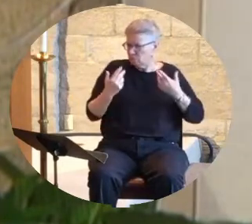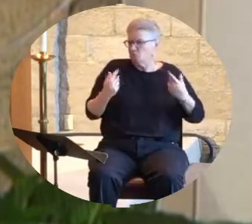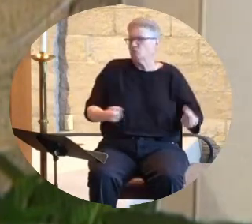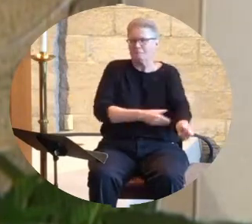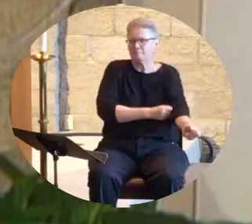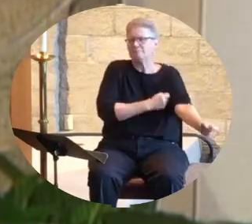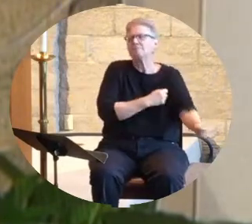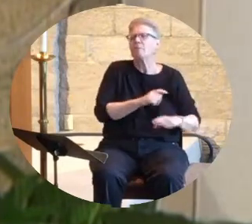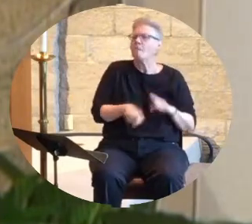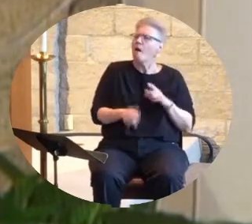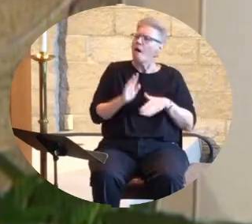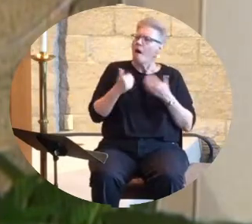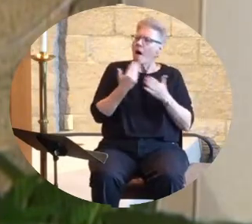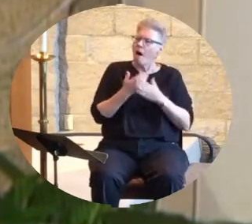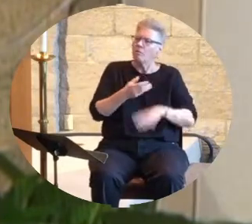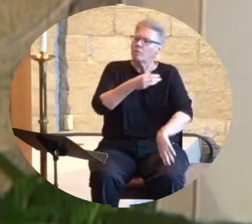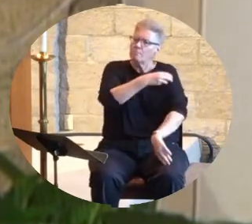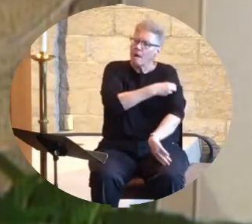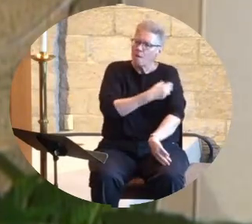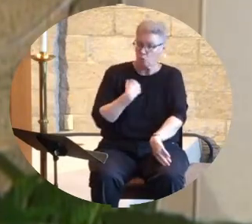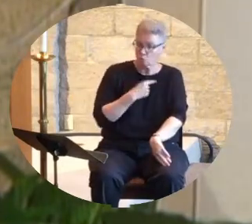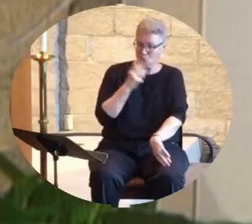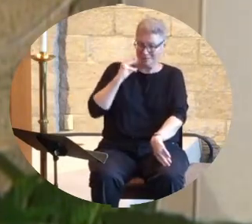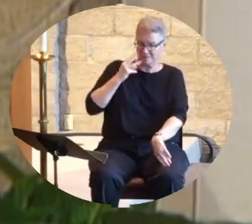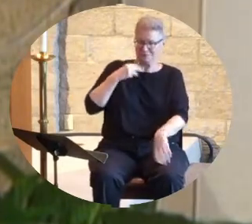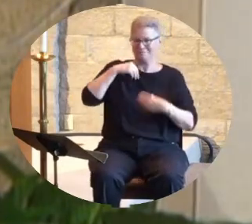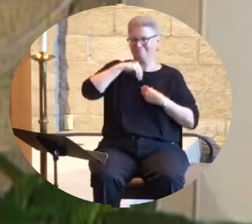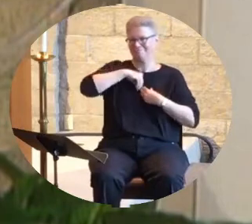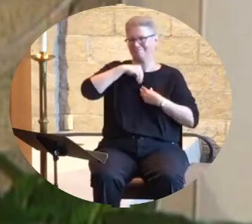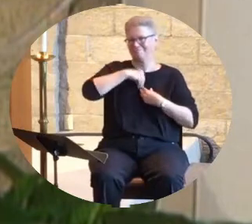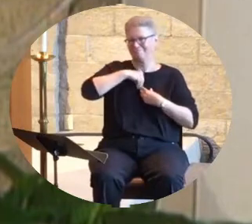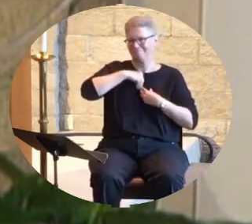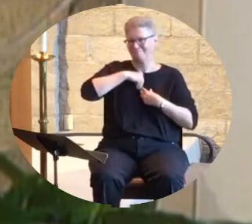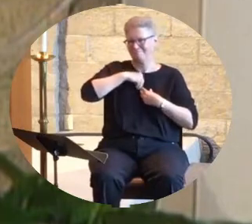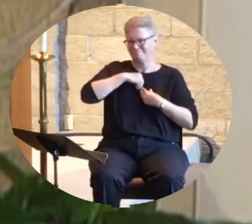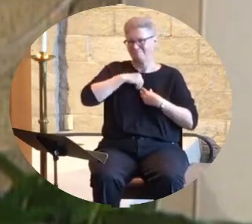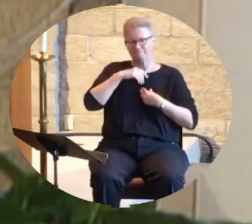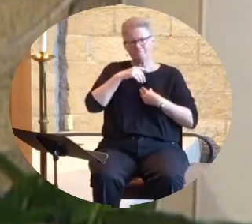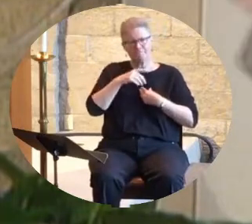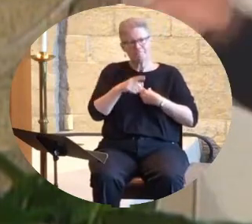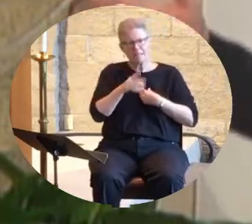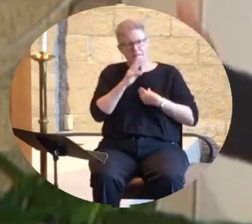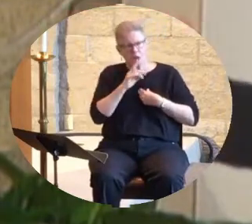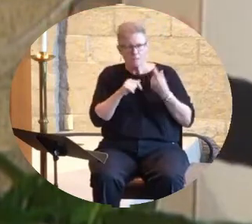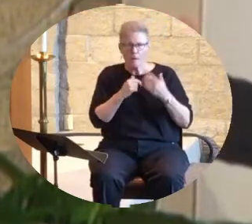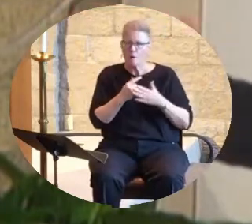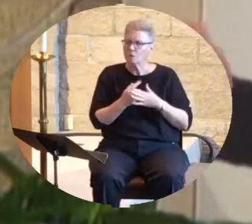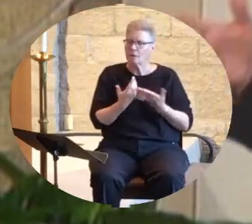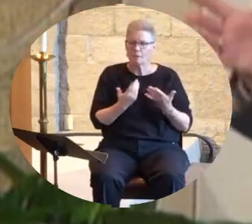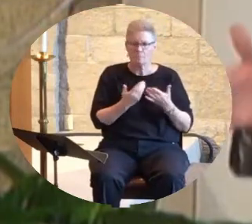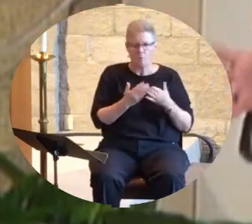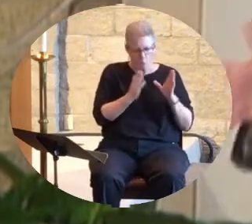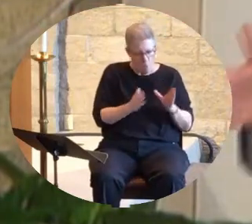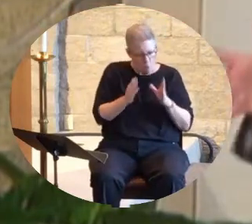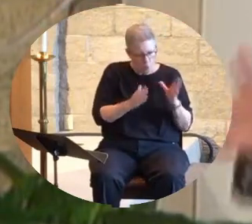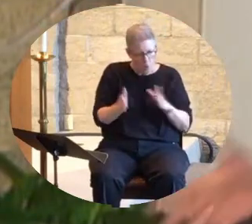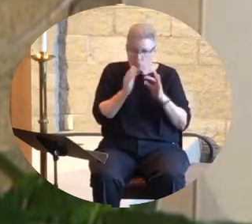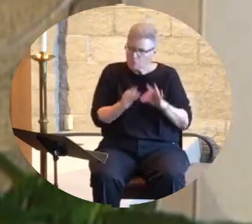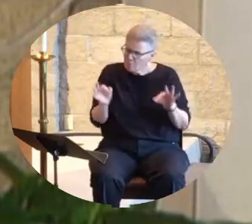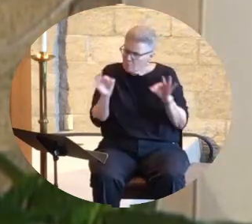all of these powers are experienced within. And he talked about the importance of order, sequence. God, order